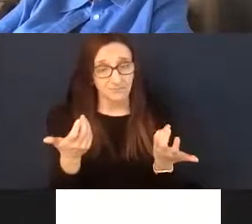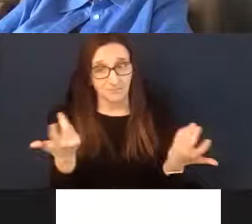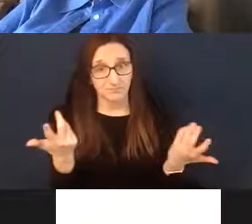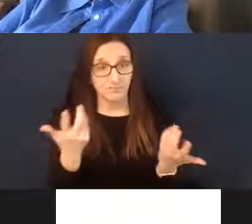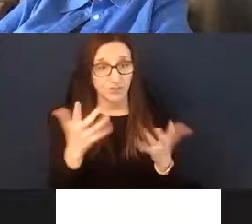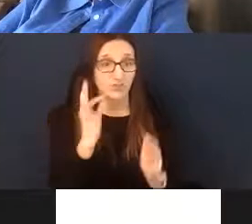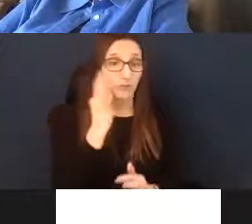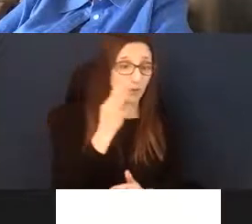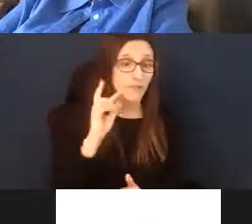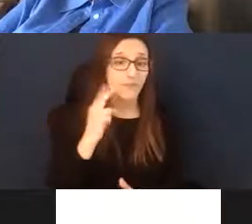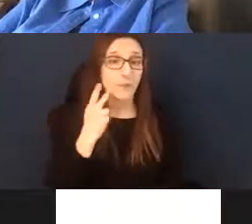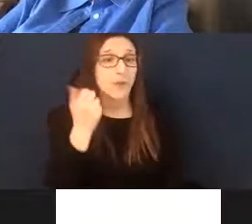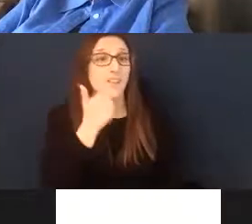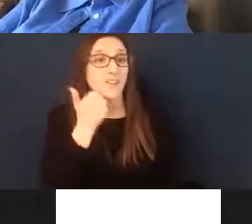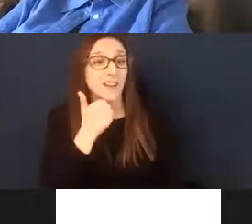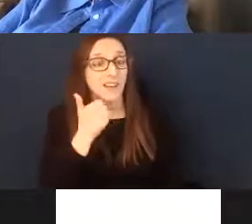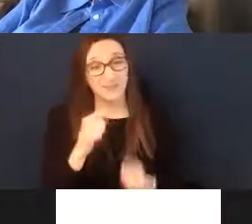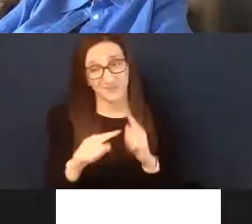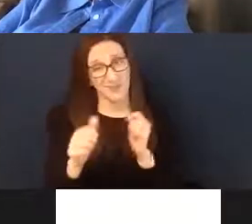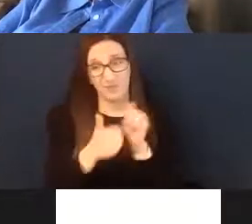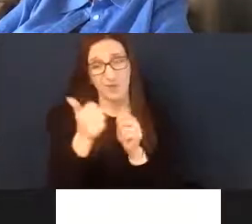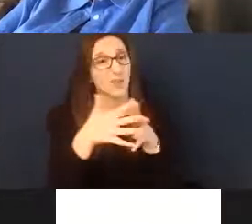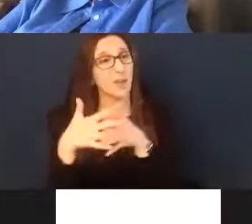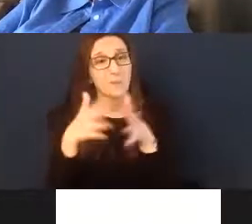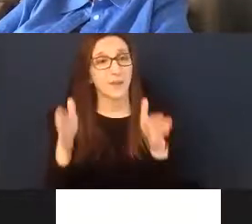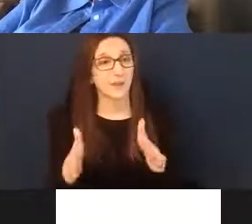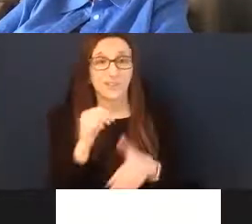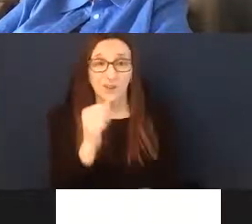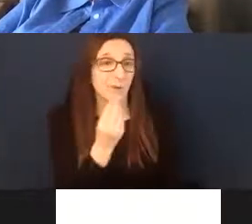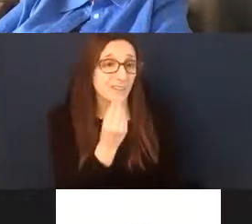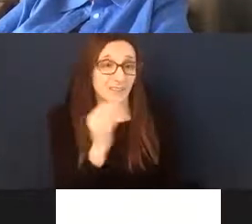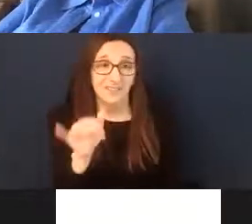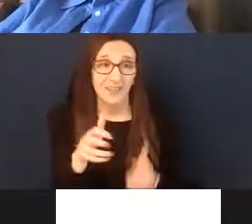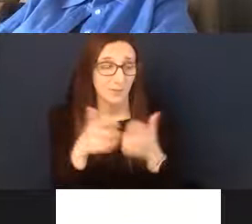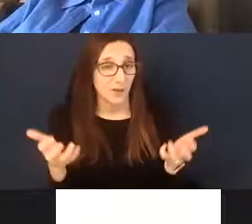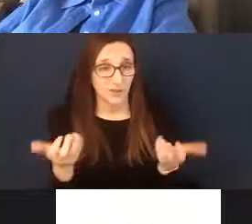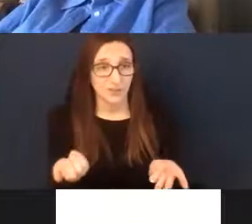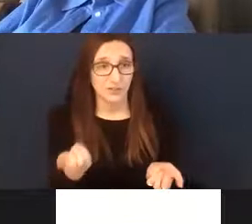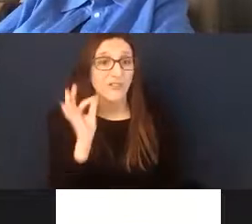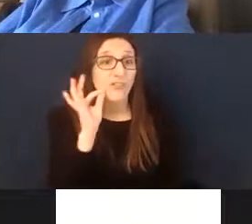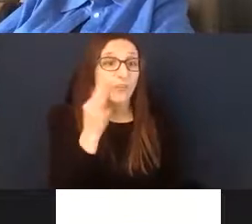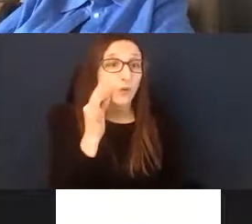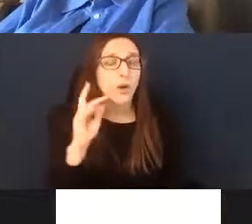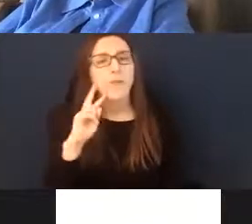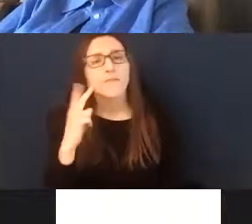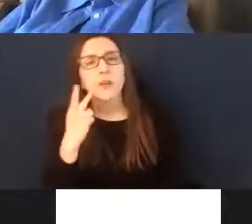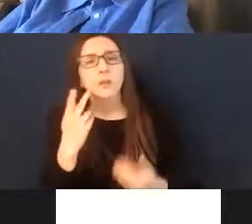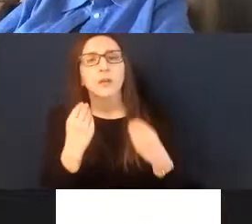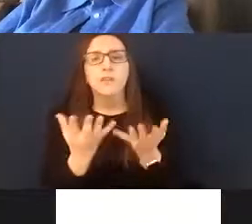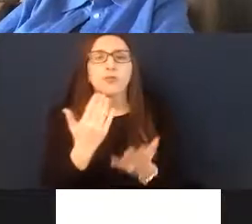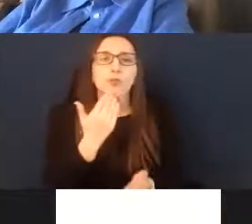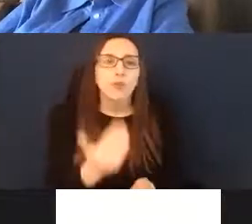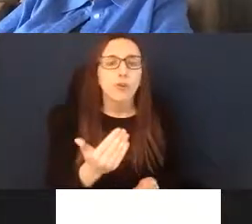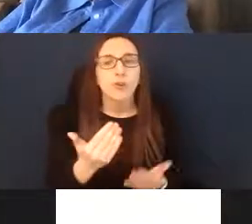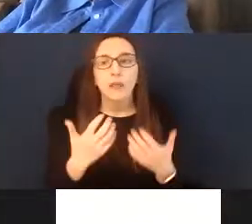fruits and vegetables. And I feel like most Americans, we don't get that. Fruits and vegetables provide you with so many good things that you